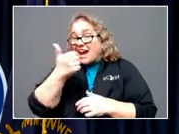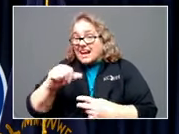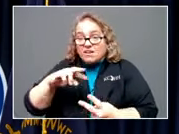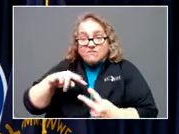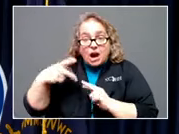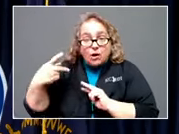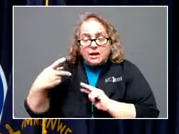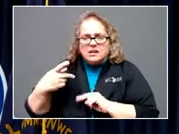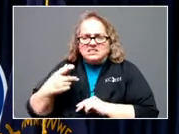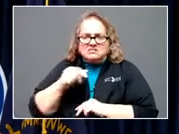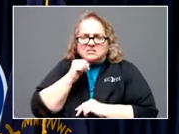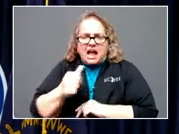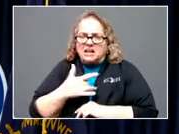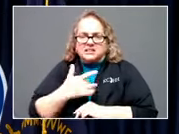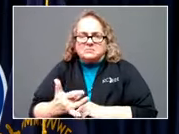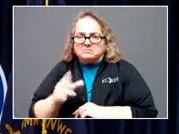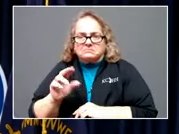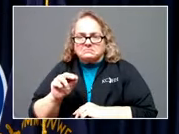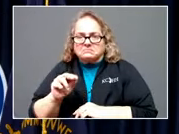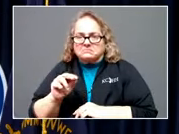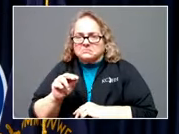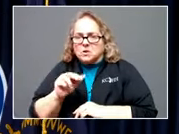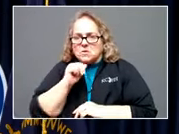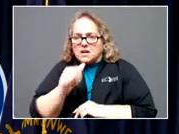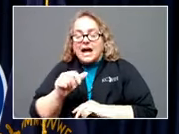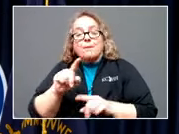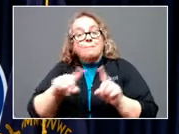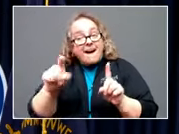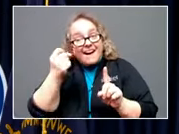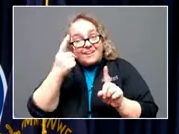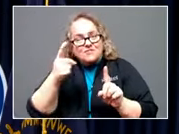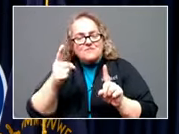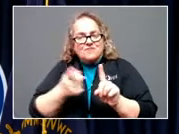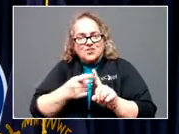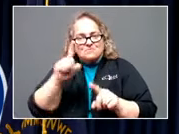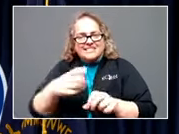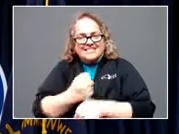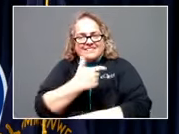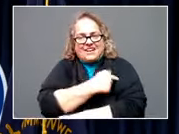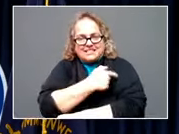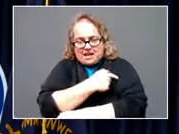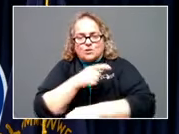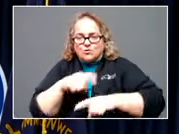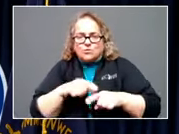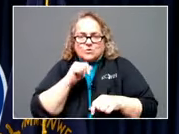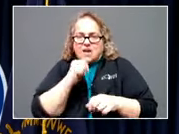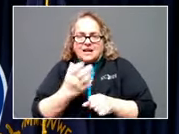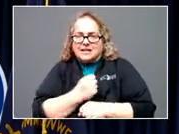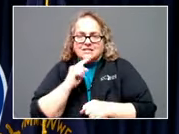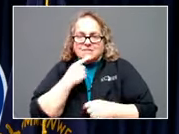vaccinated. So I would urge you to please get vaccinated. And then there's only a few other simple rules. Stay home if you're